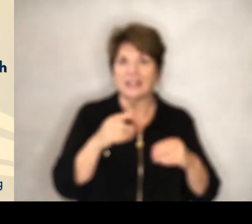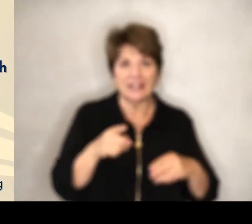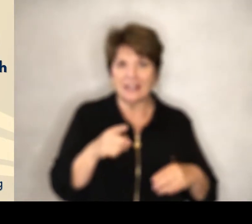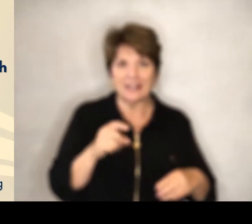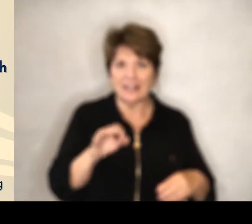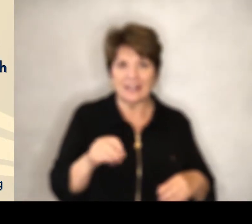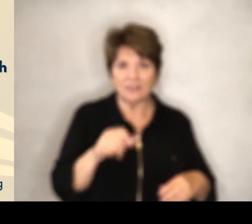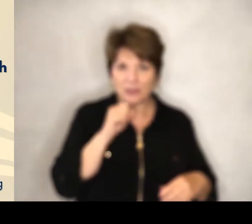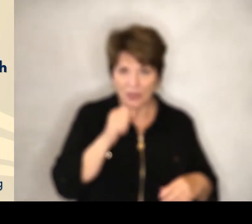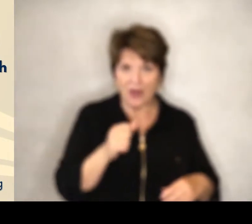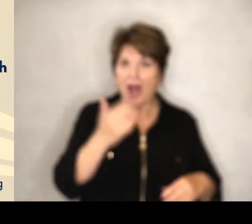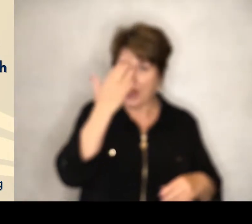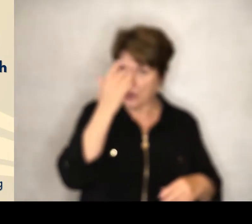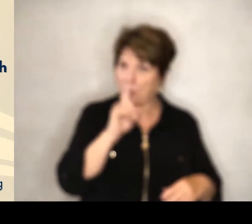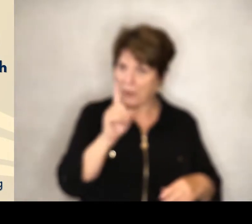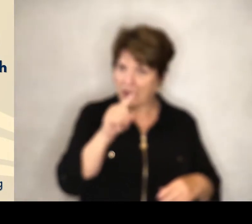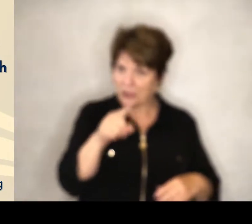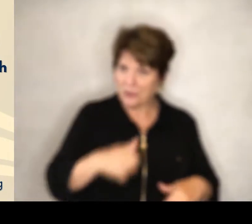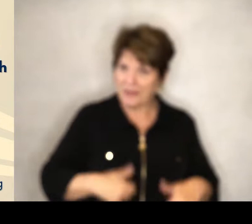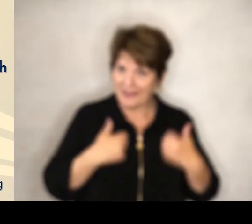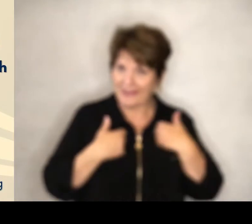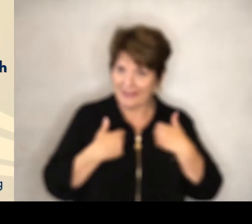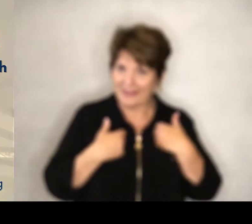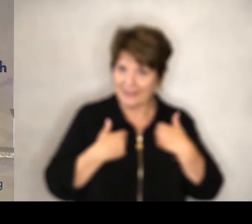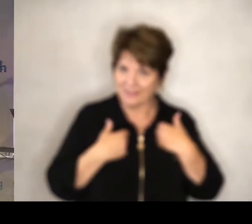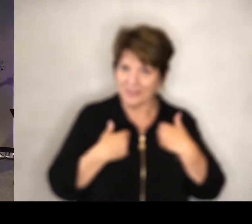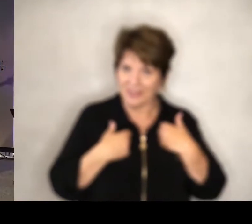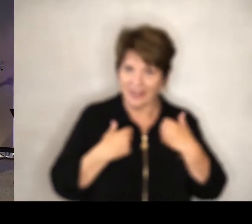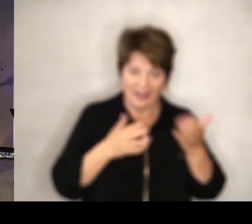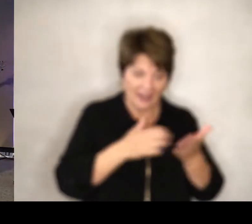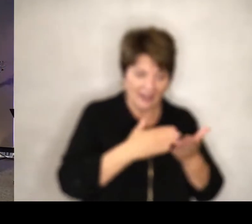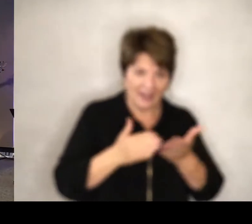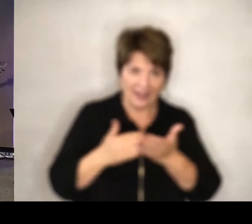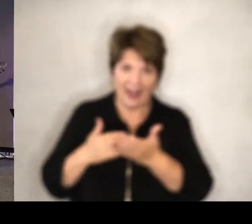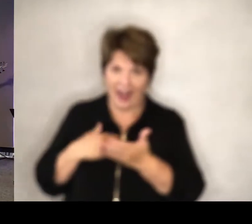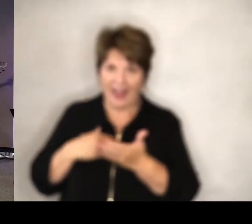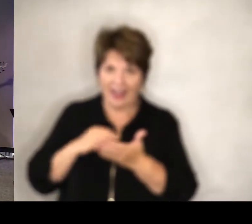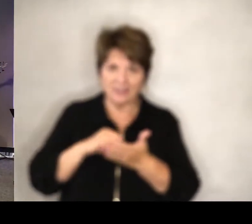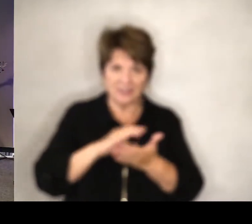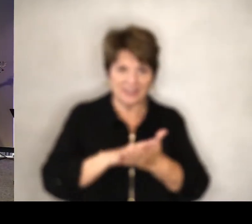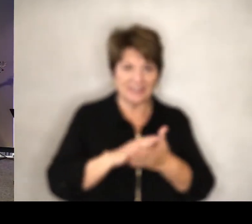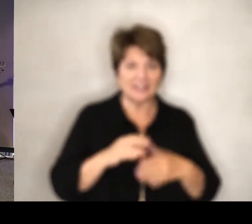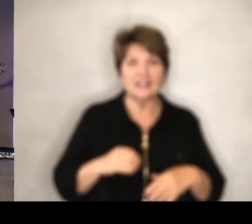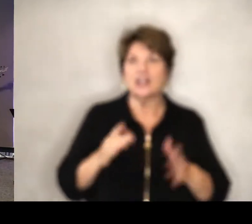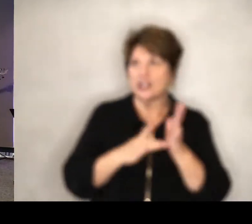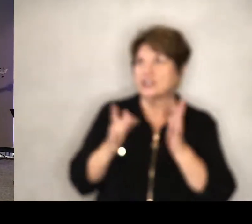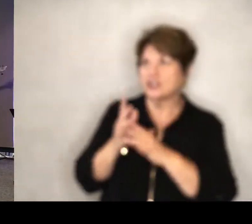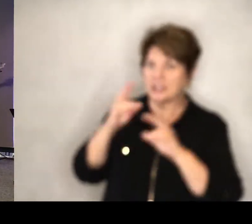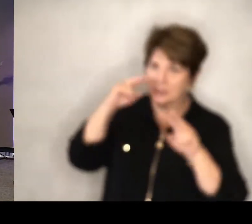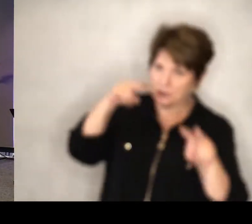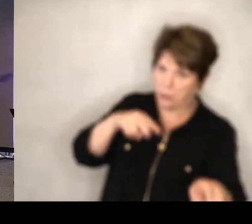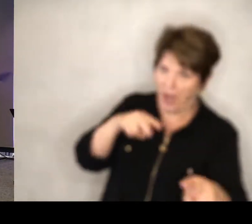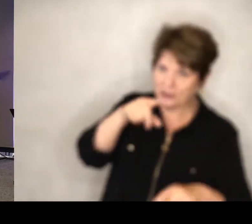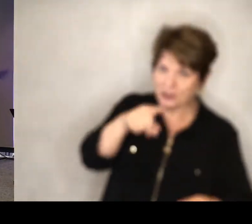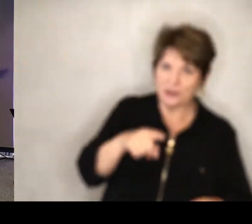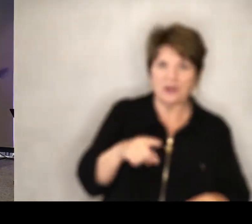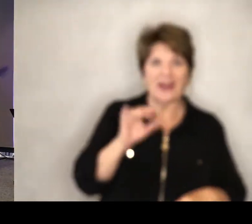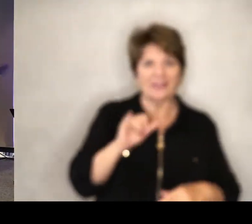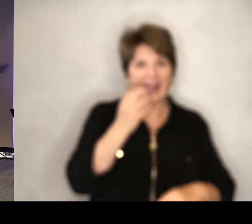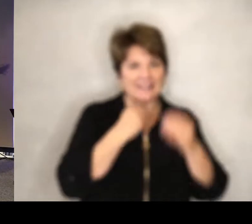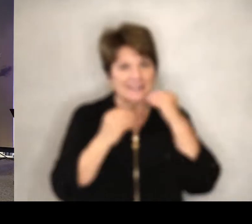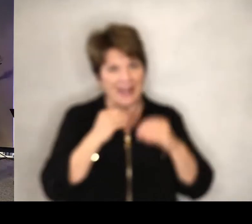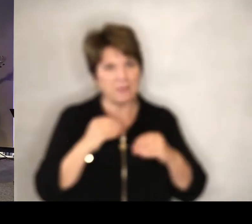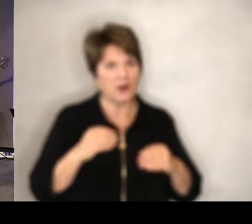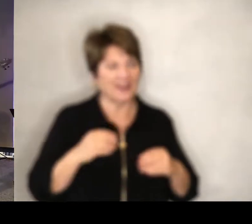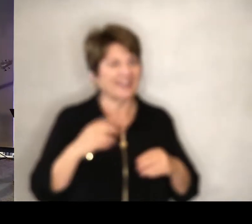don't, I know where you live. Yep. Right? It's in the directory. That's the only reason it's I would say that. It's not a commandment, so. But Jesus is watching. Jesus and it is a supper. So